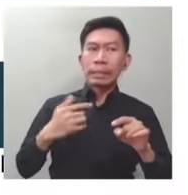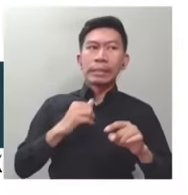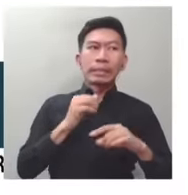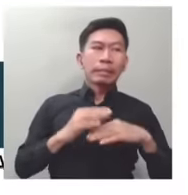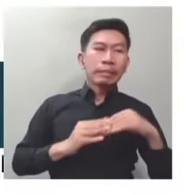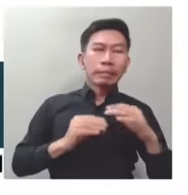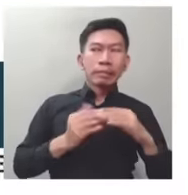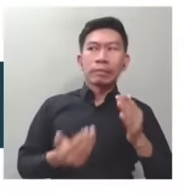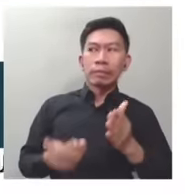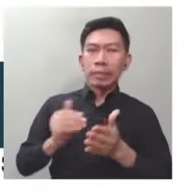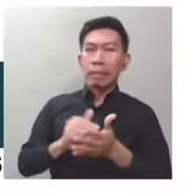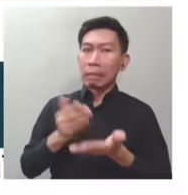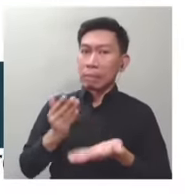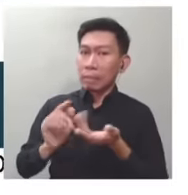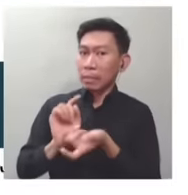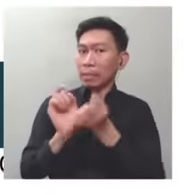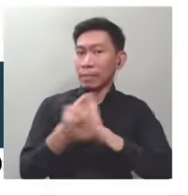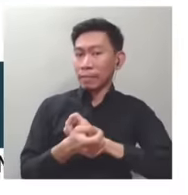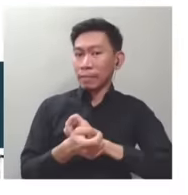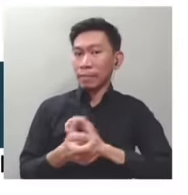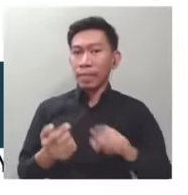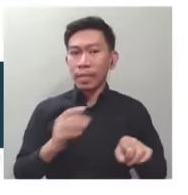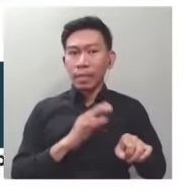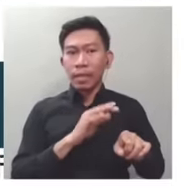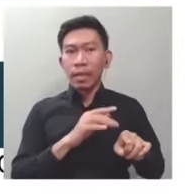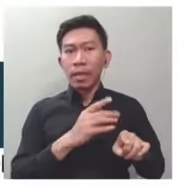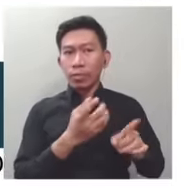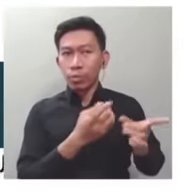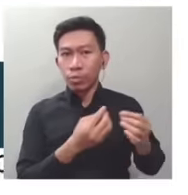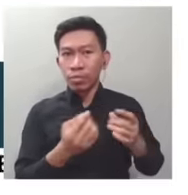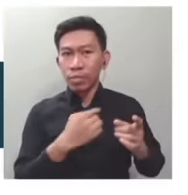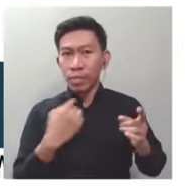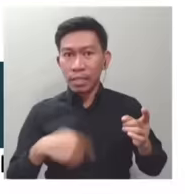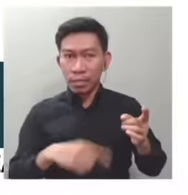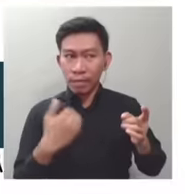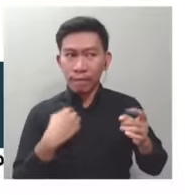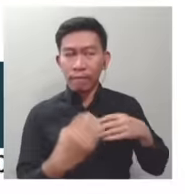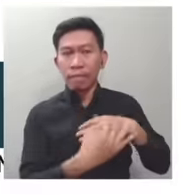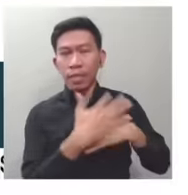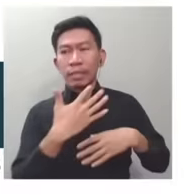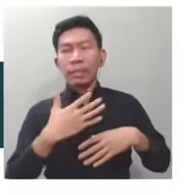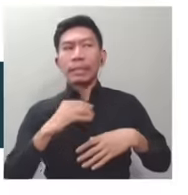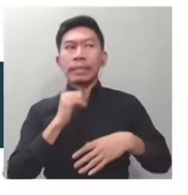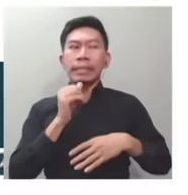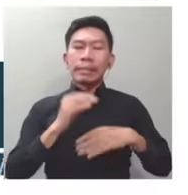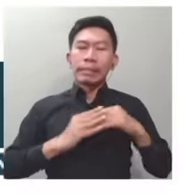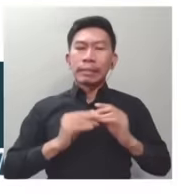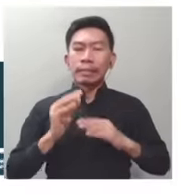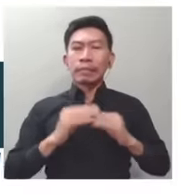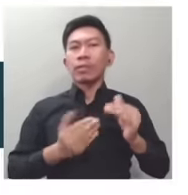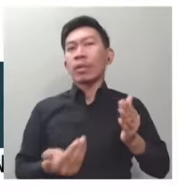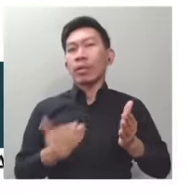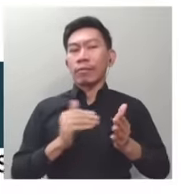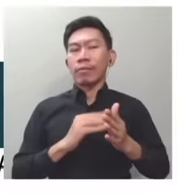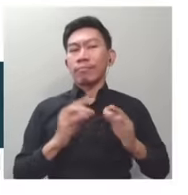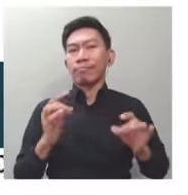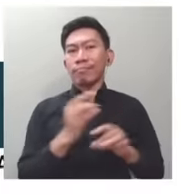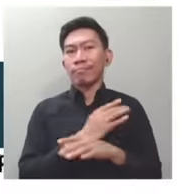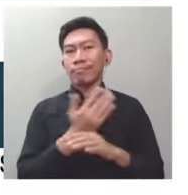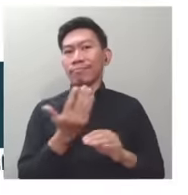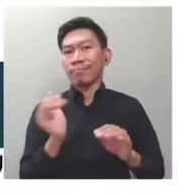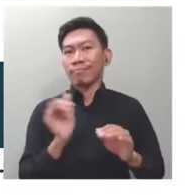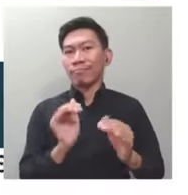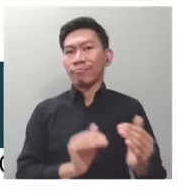return. Doesn't Chinese action cause us discomfort, cause us tension? So let's give China also